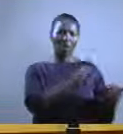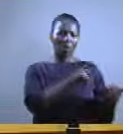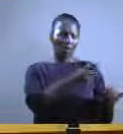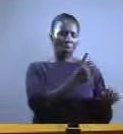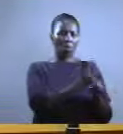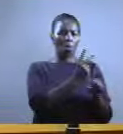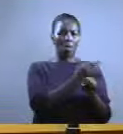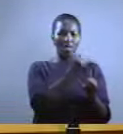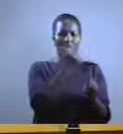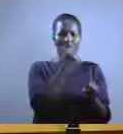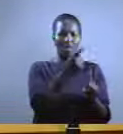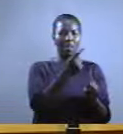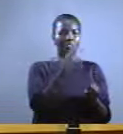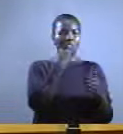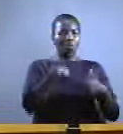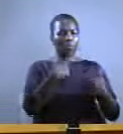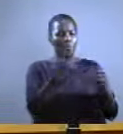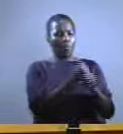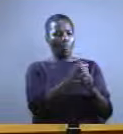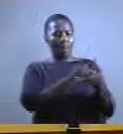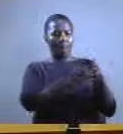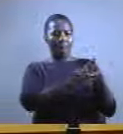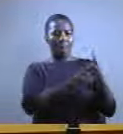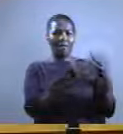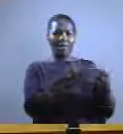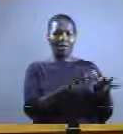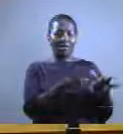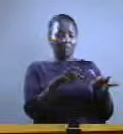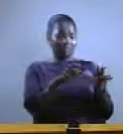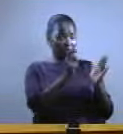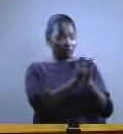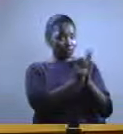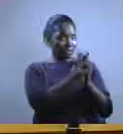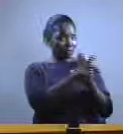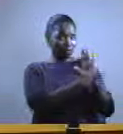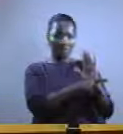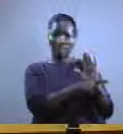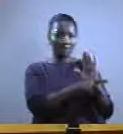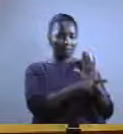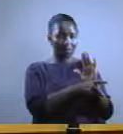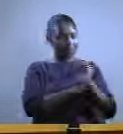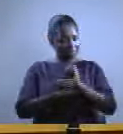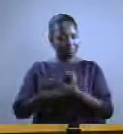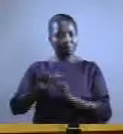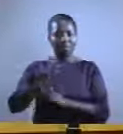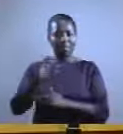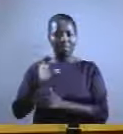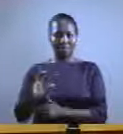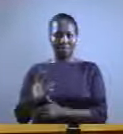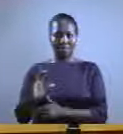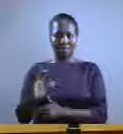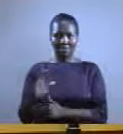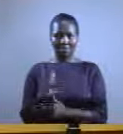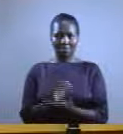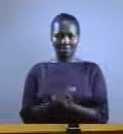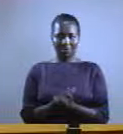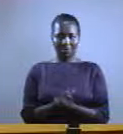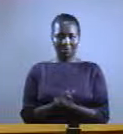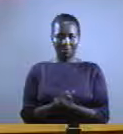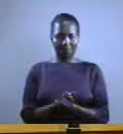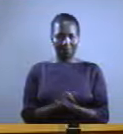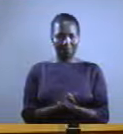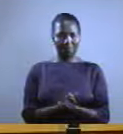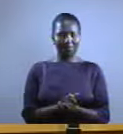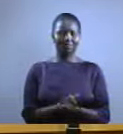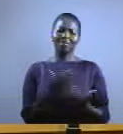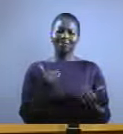the extreme of claiming our own policies. They are not the creators of this idea. It belongs to the ANC. To the